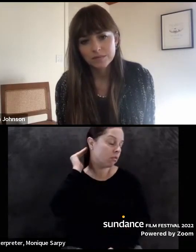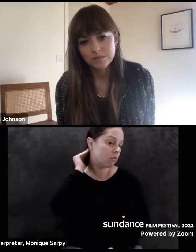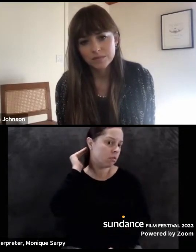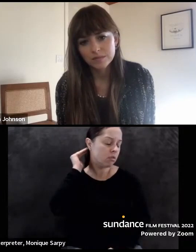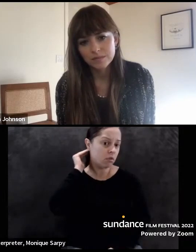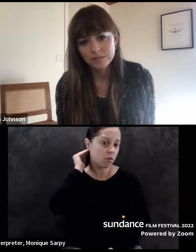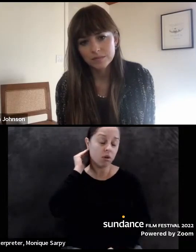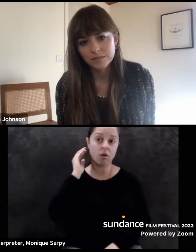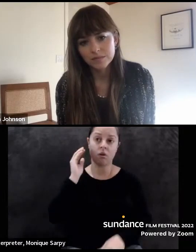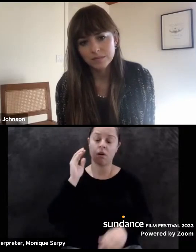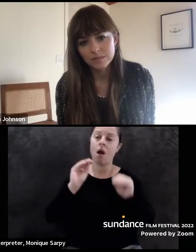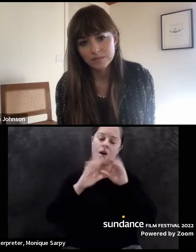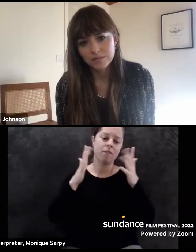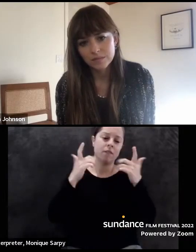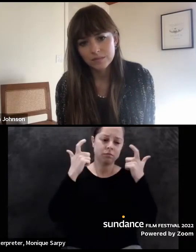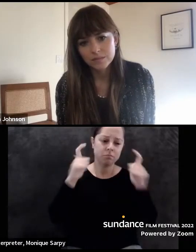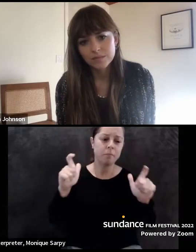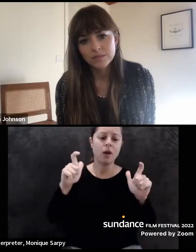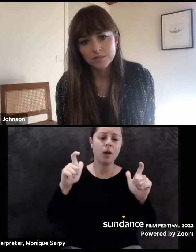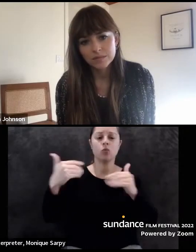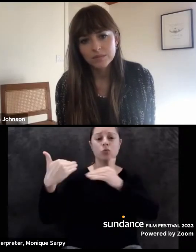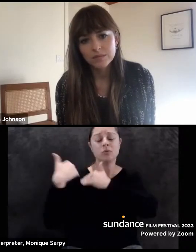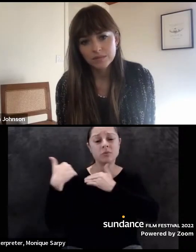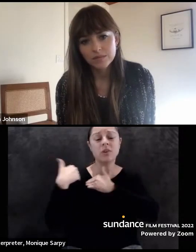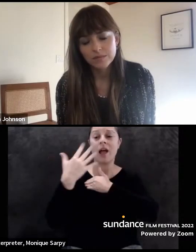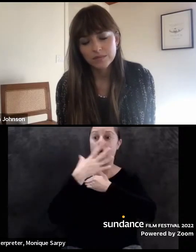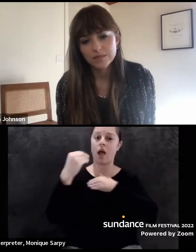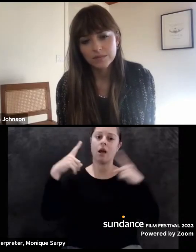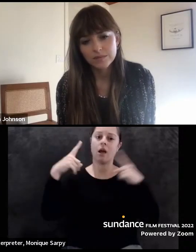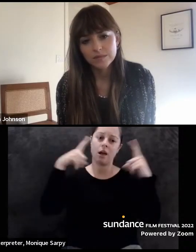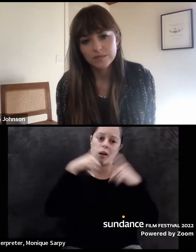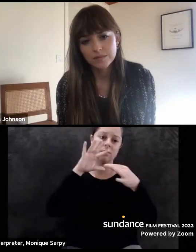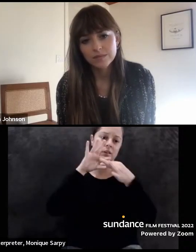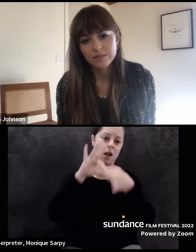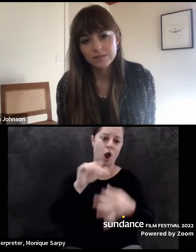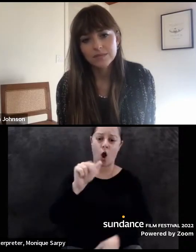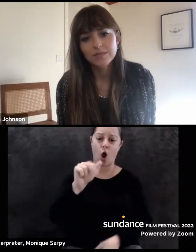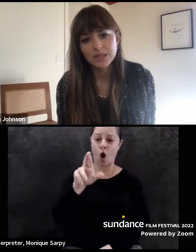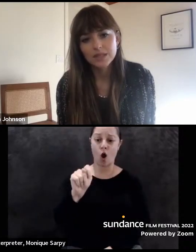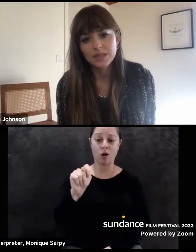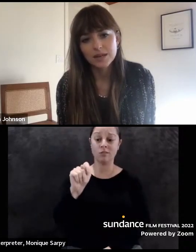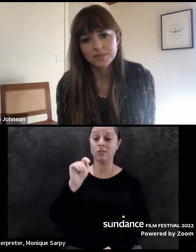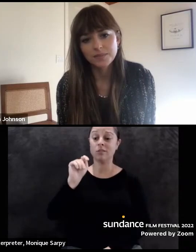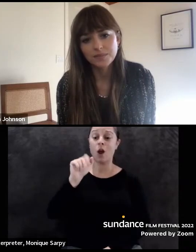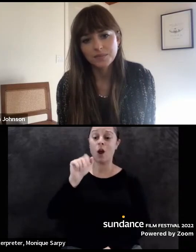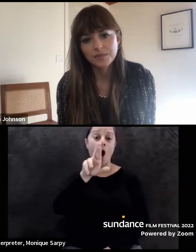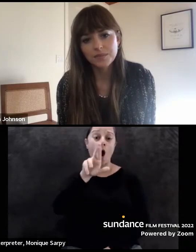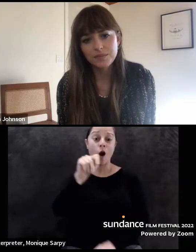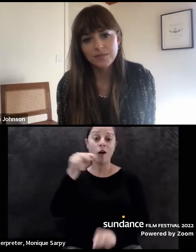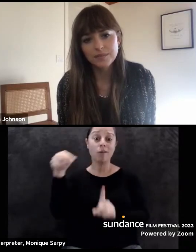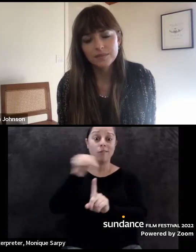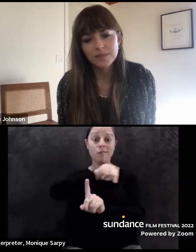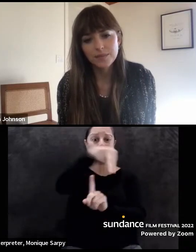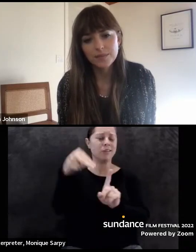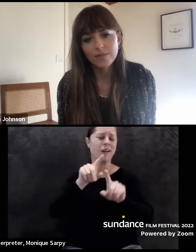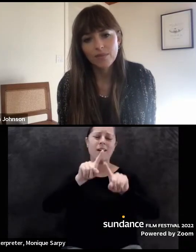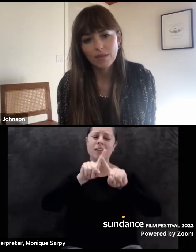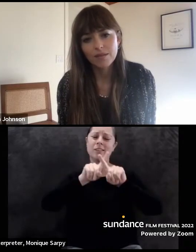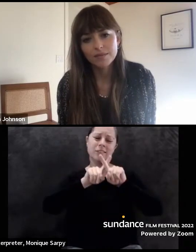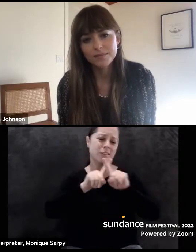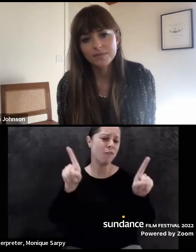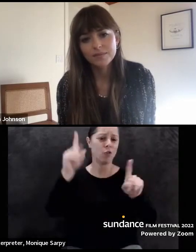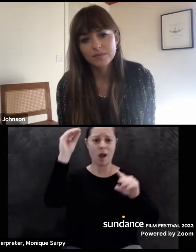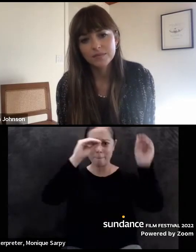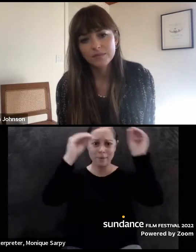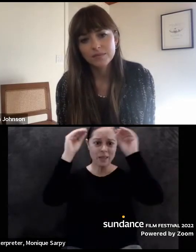big responsibility, and it's complex as it pertains to art, because obviously everybody views art so differently, and you don't want to be bogged down to one idea like,